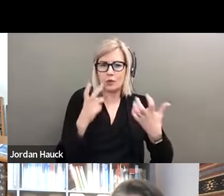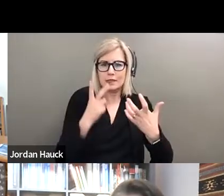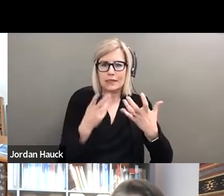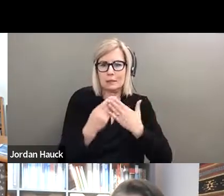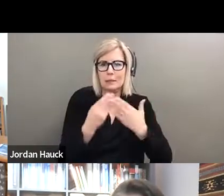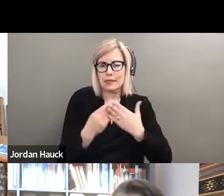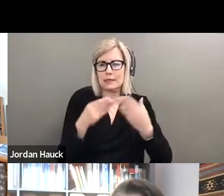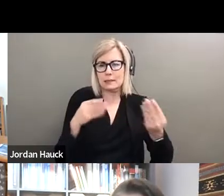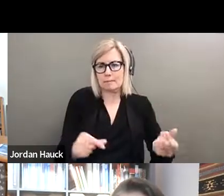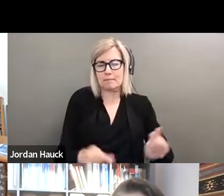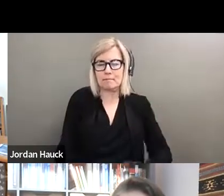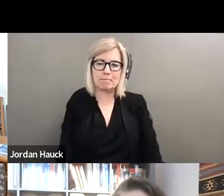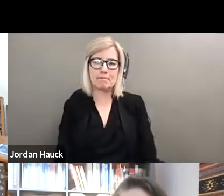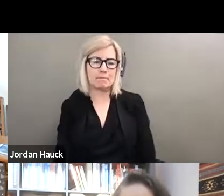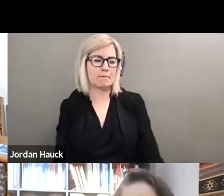dollars spent.